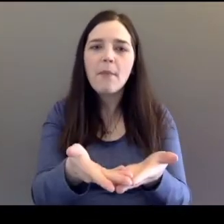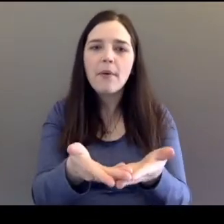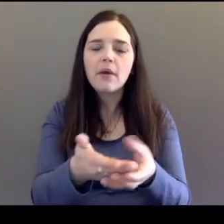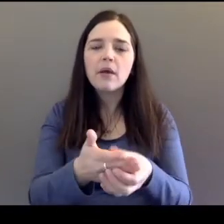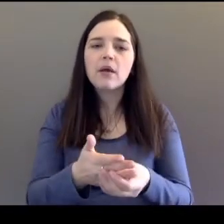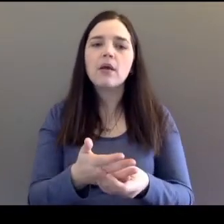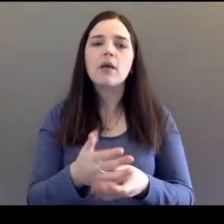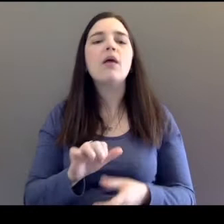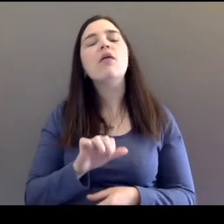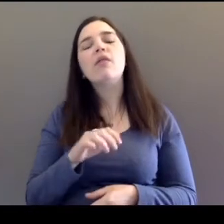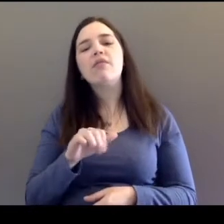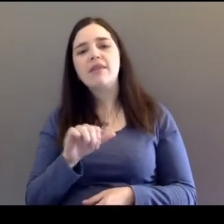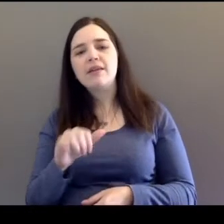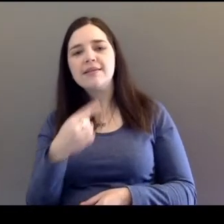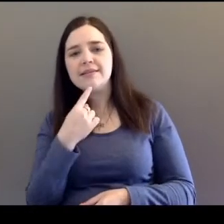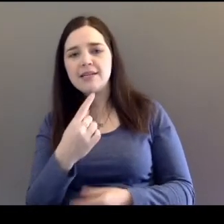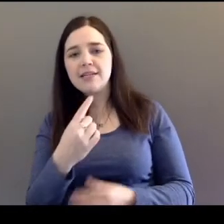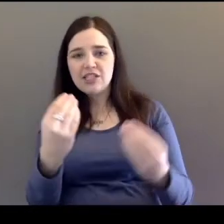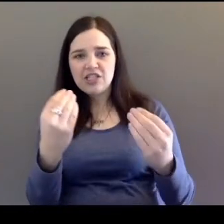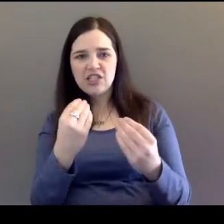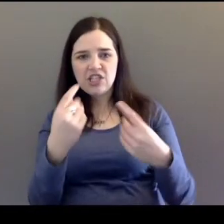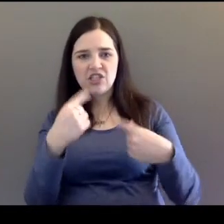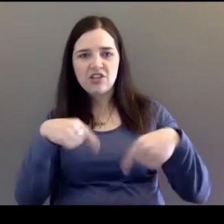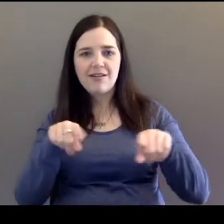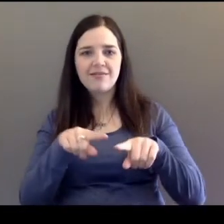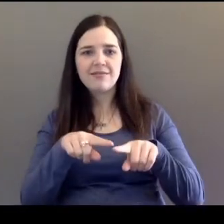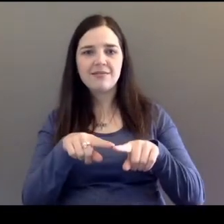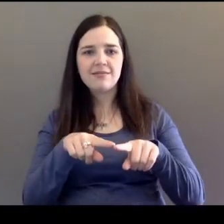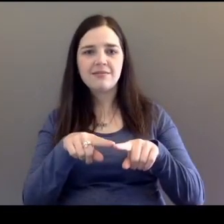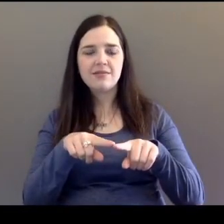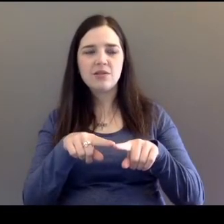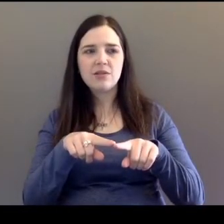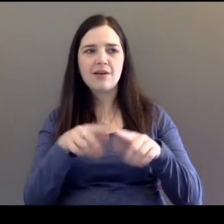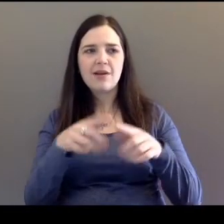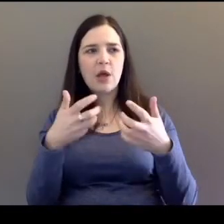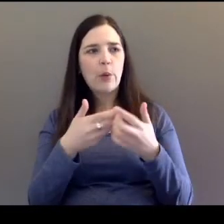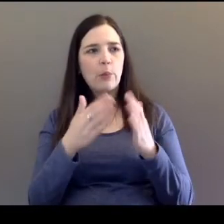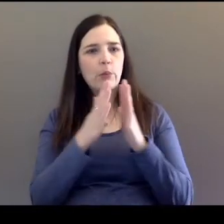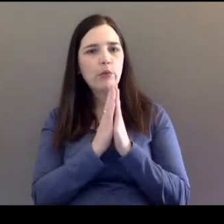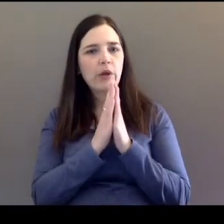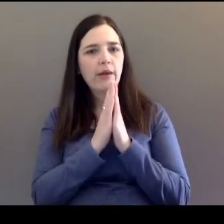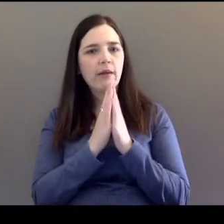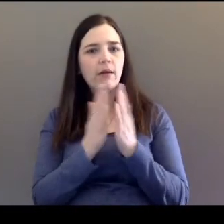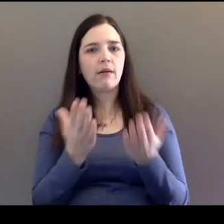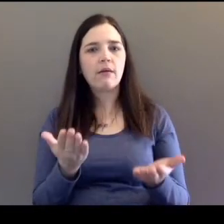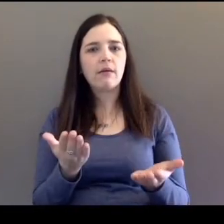said, teach us to pray.